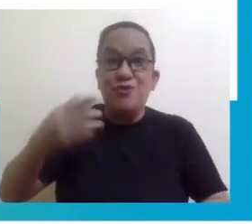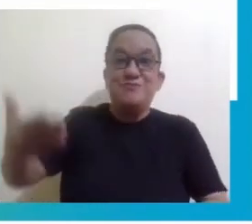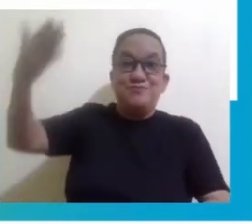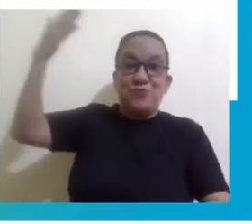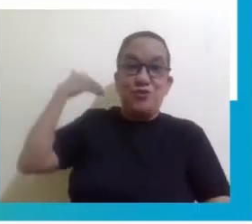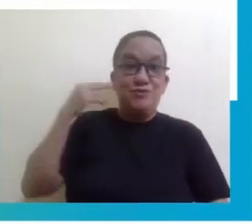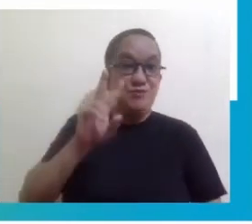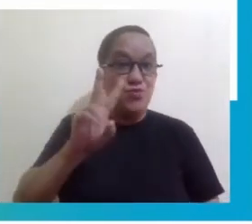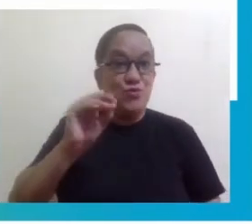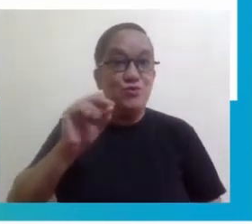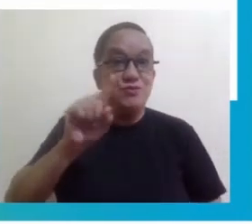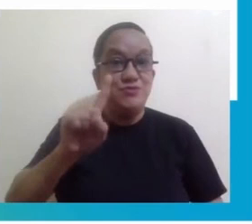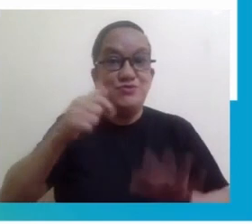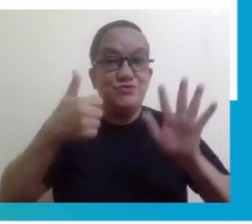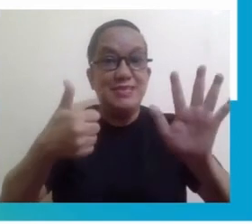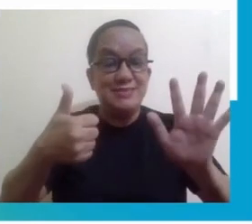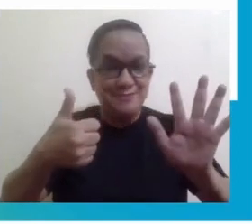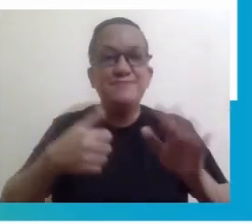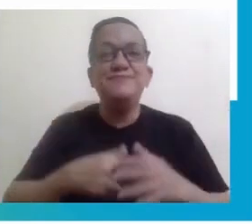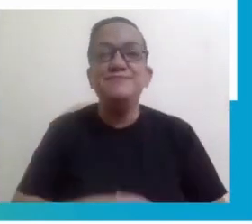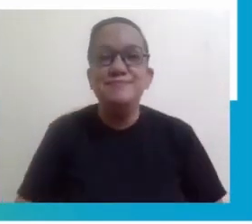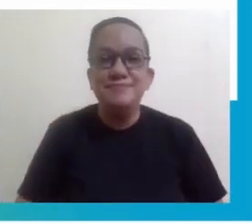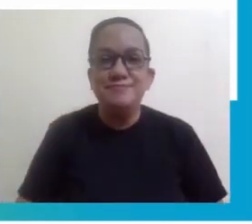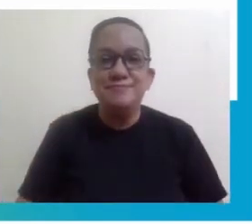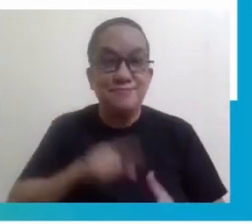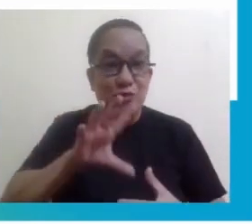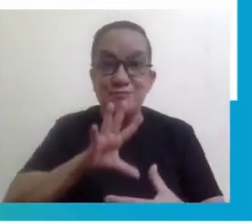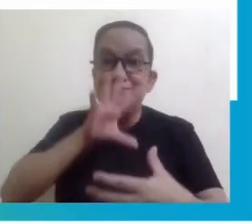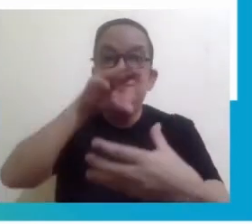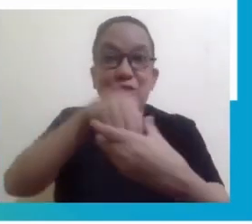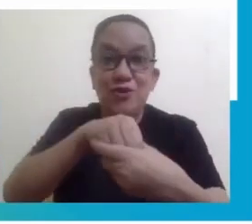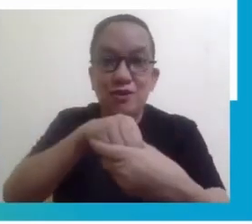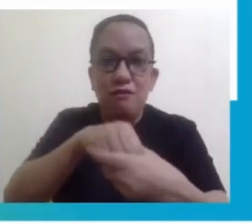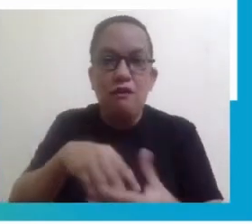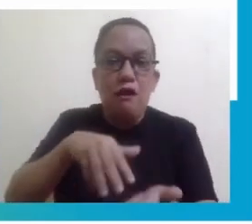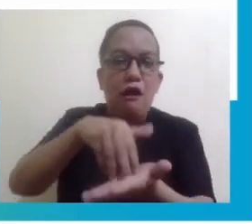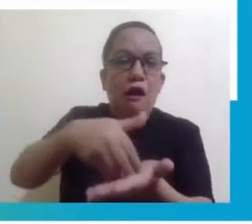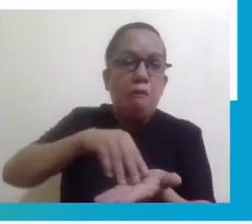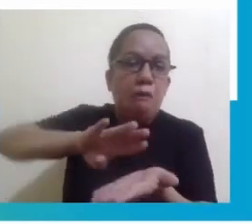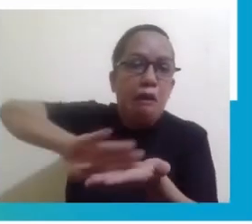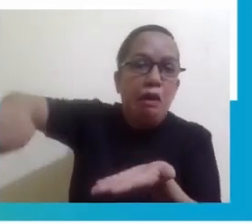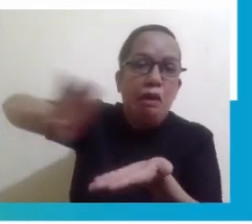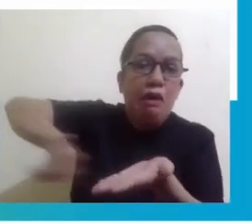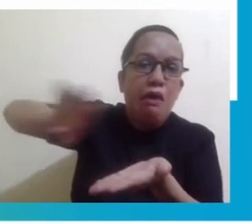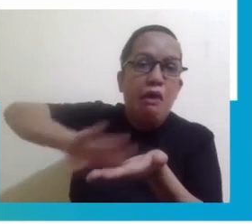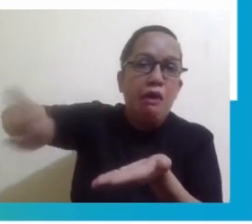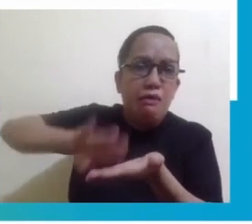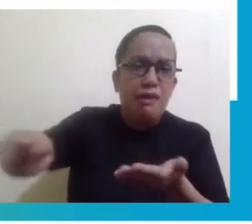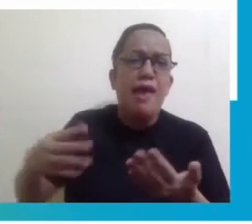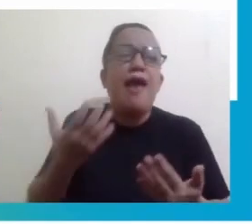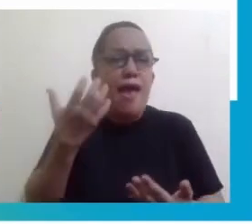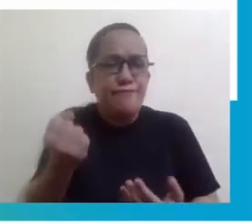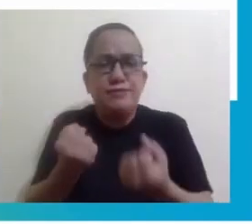DMC youth, including the vulnerable and marginalized. ADB will continue to prioritize investing